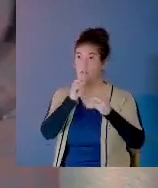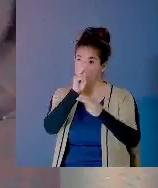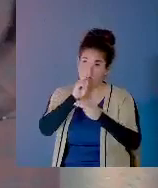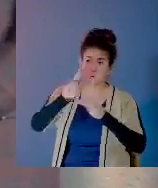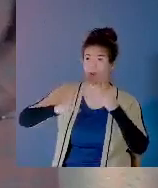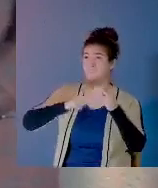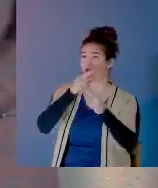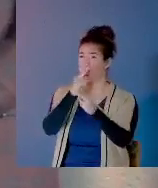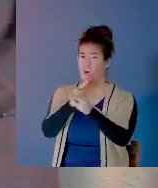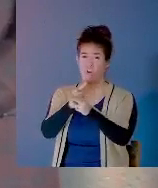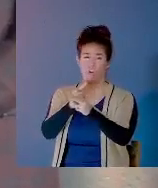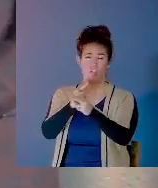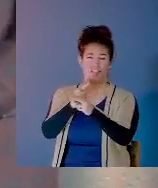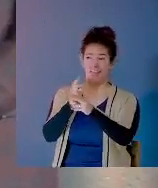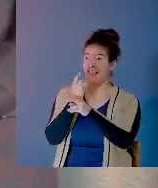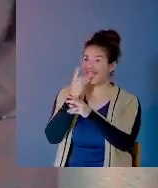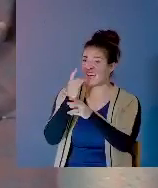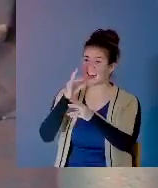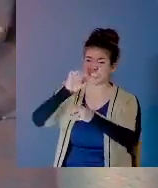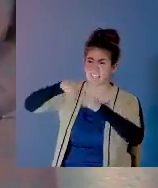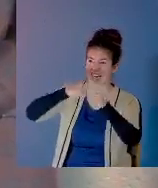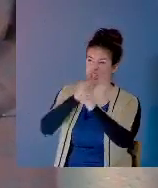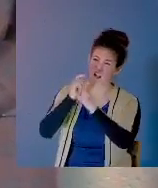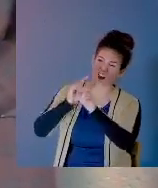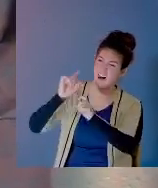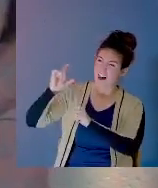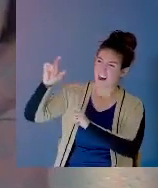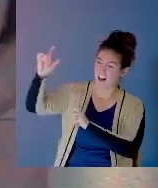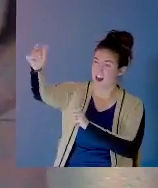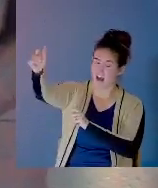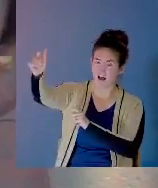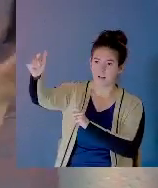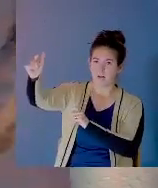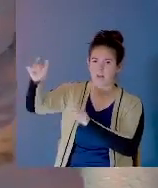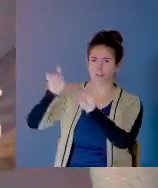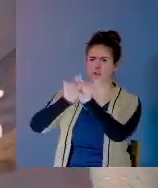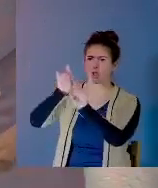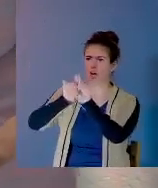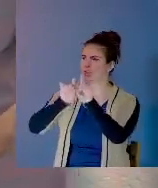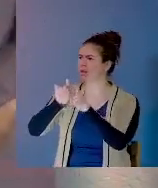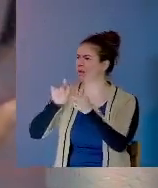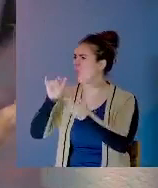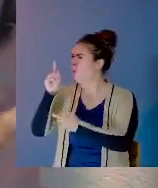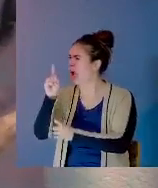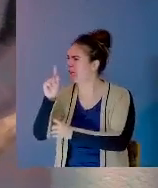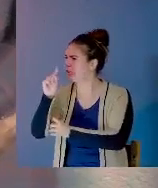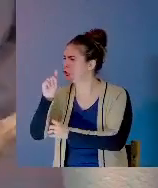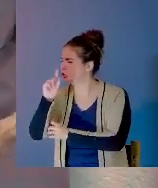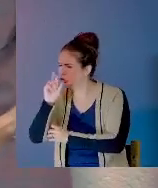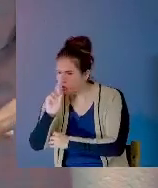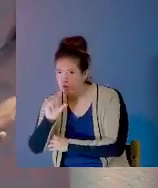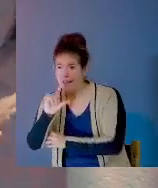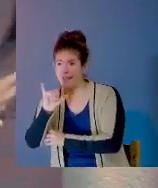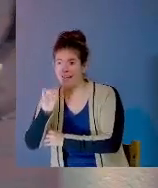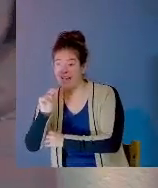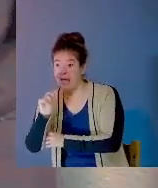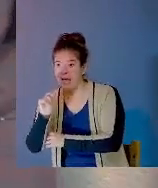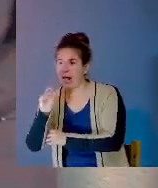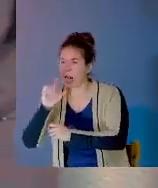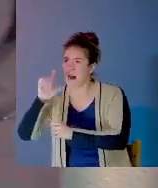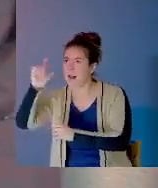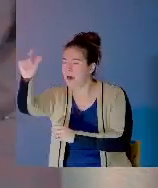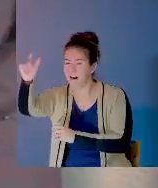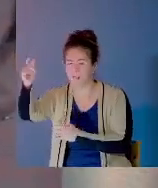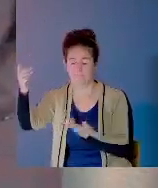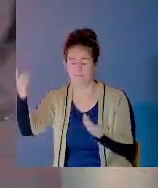years. What is it? The farthest stars they're finding out are a trillion light years from here? Are you kidding? I can't